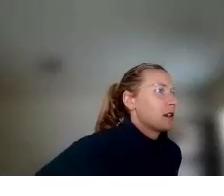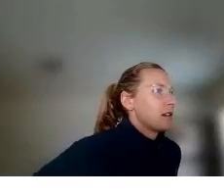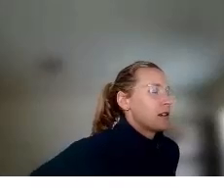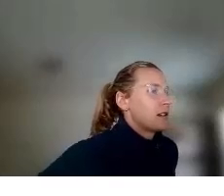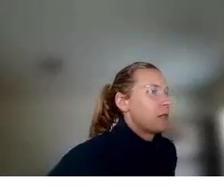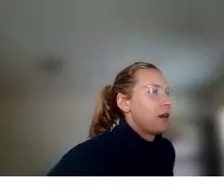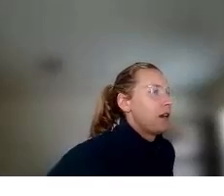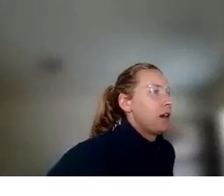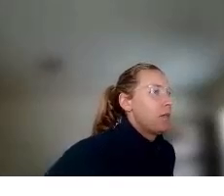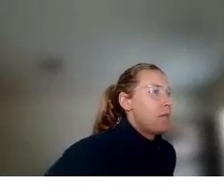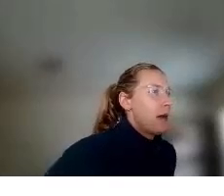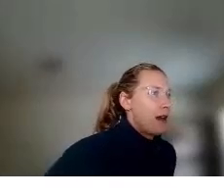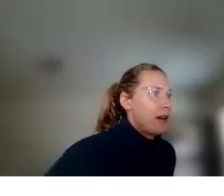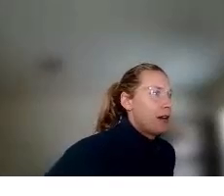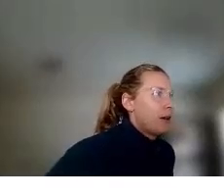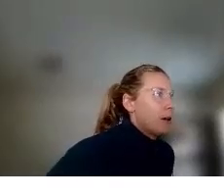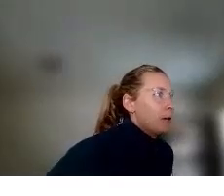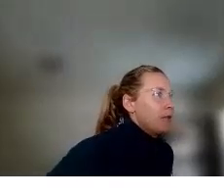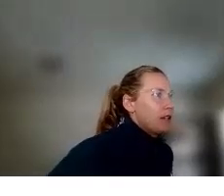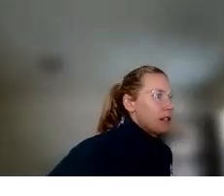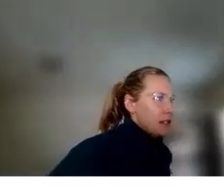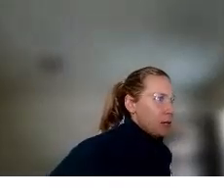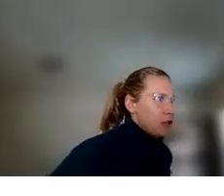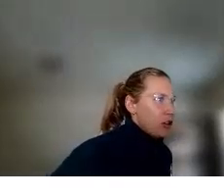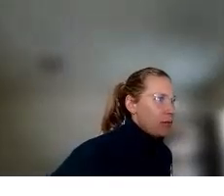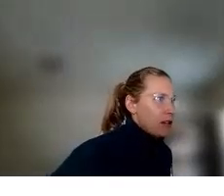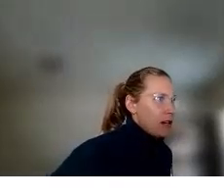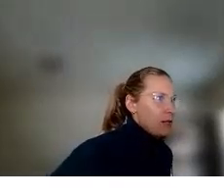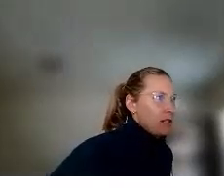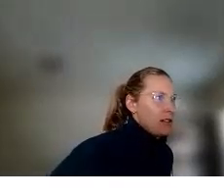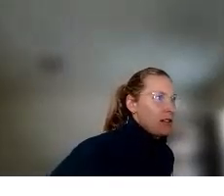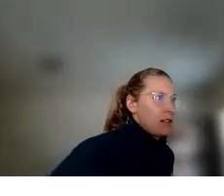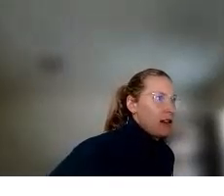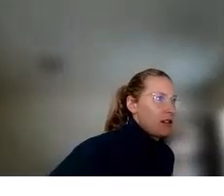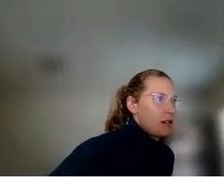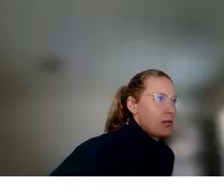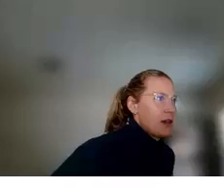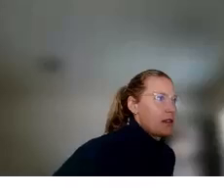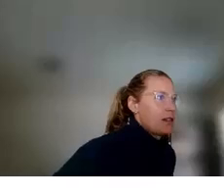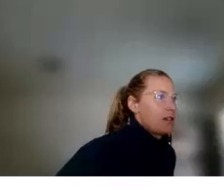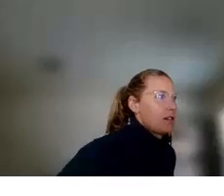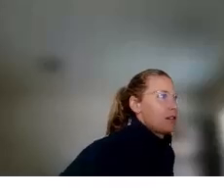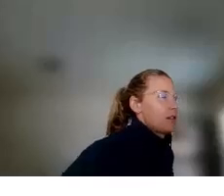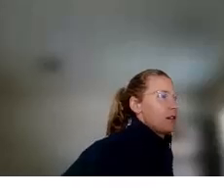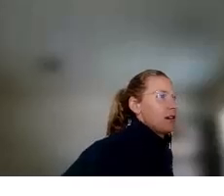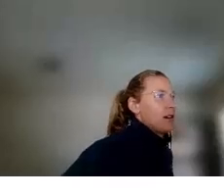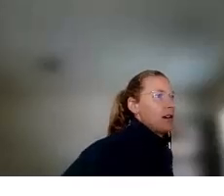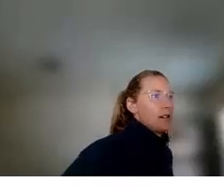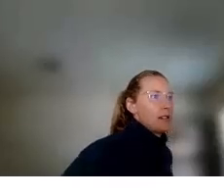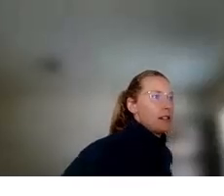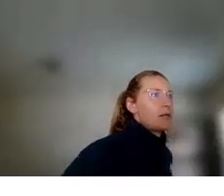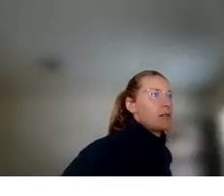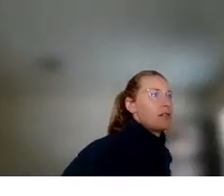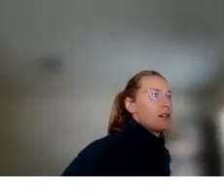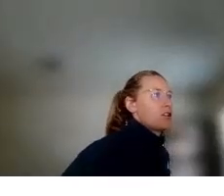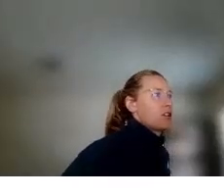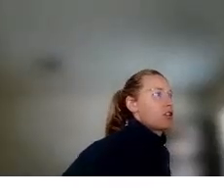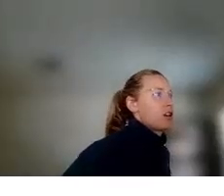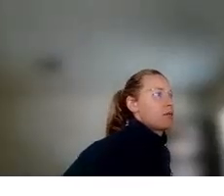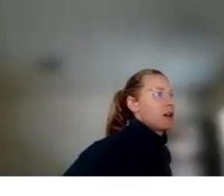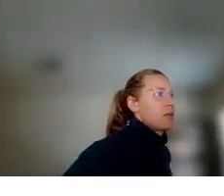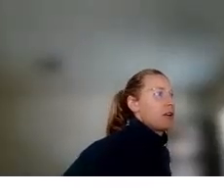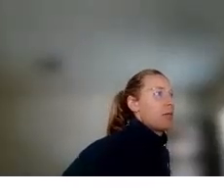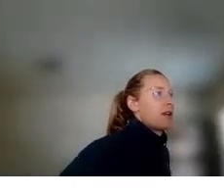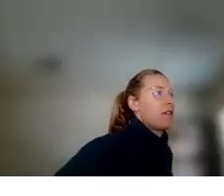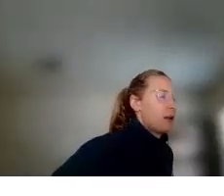completes the assessment in May, the assessment dropdown would say CHCBS, since the